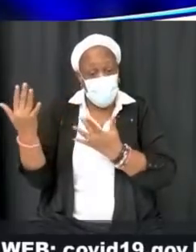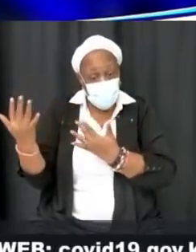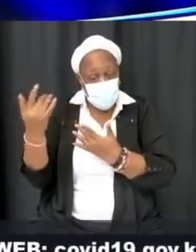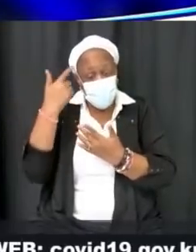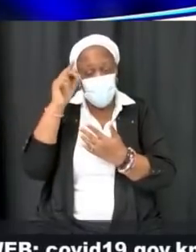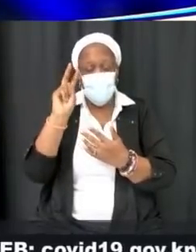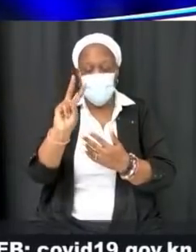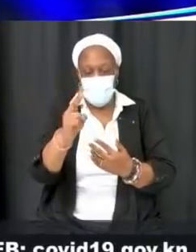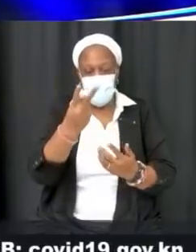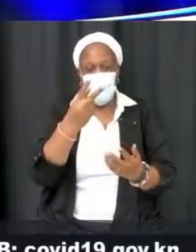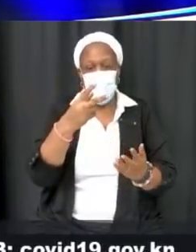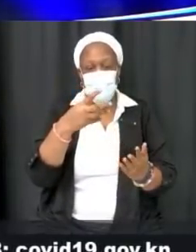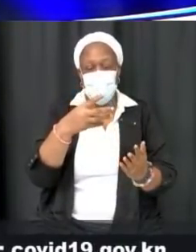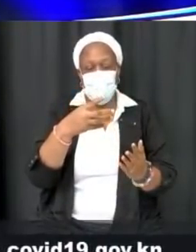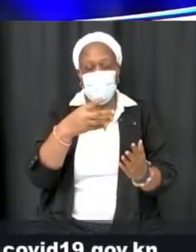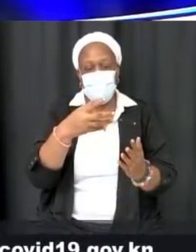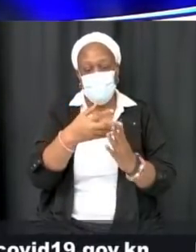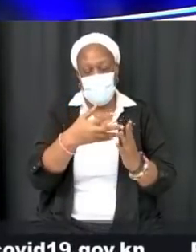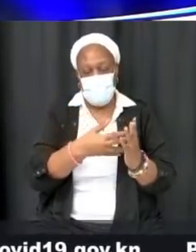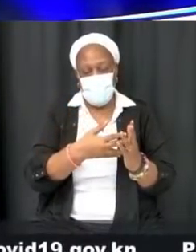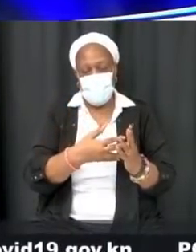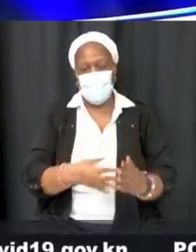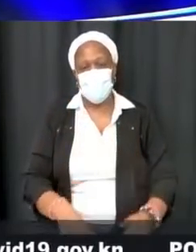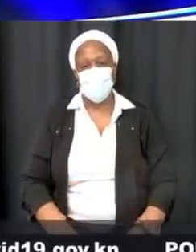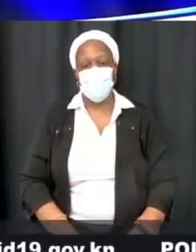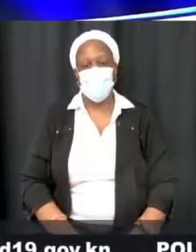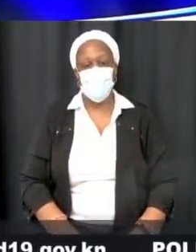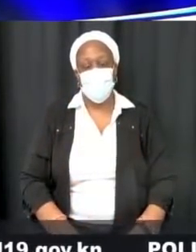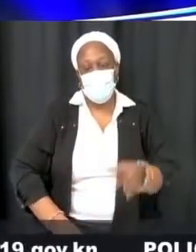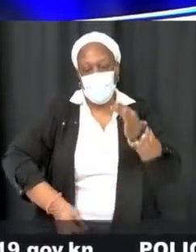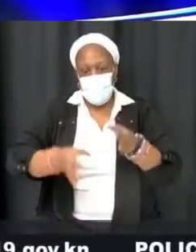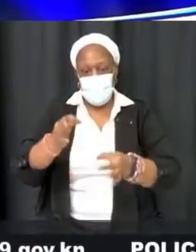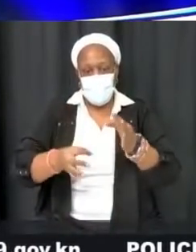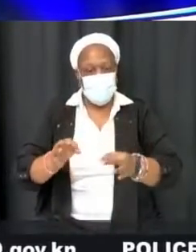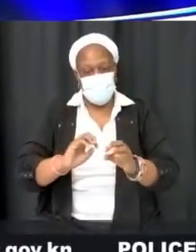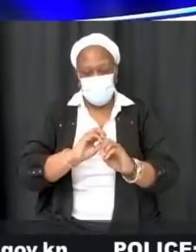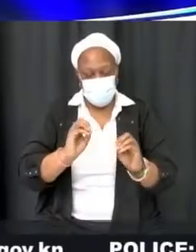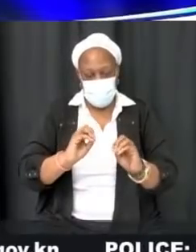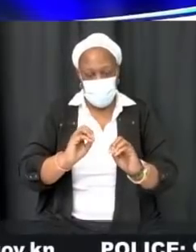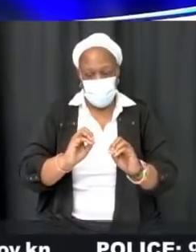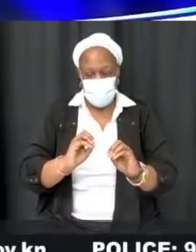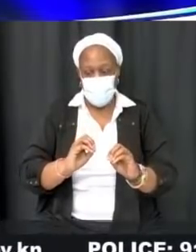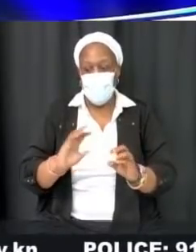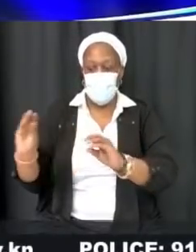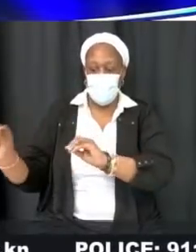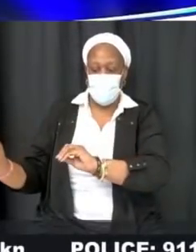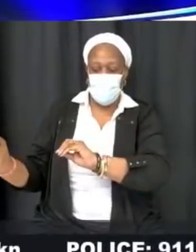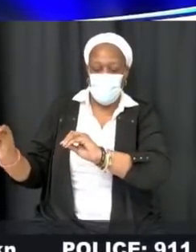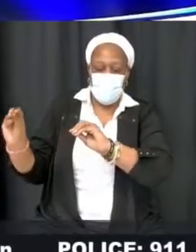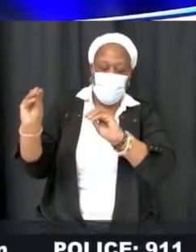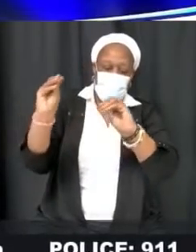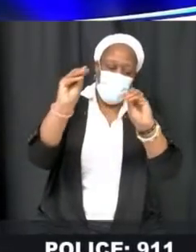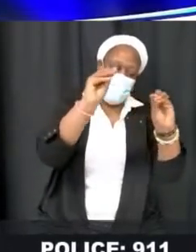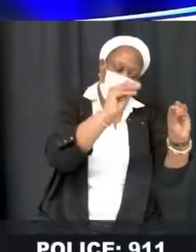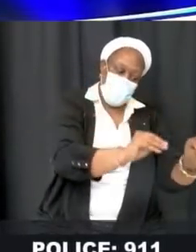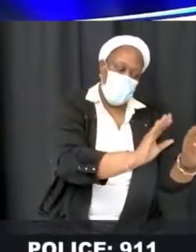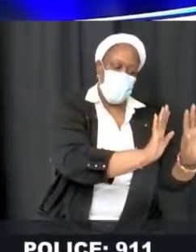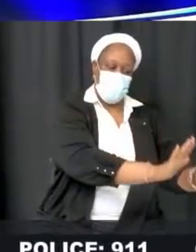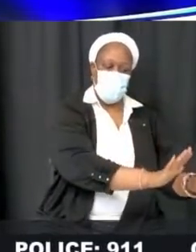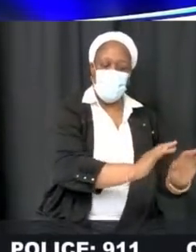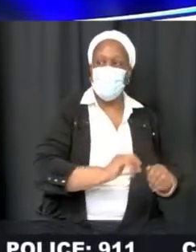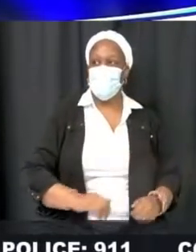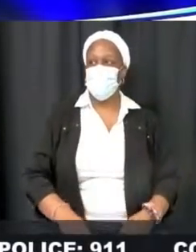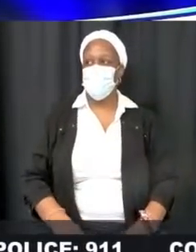out of the isolation section at the prison. I've said to the Commissioner of Corrections that we will